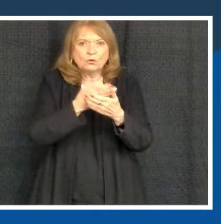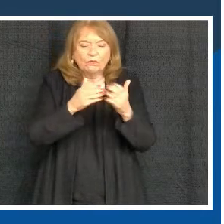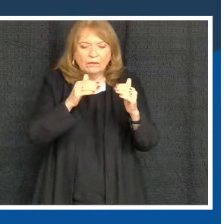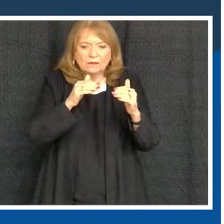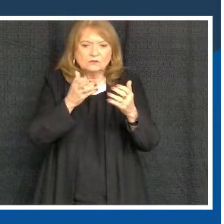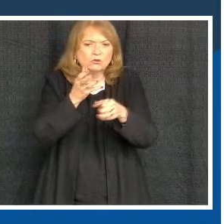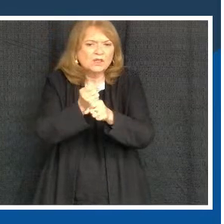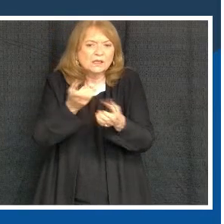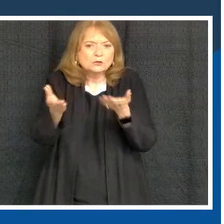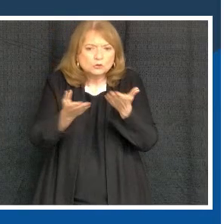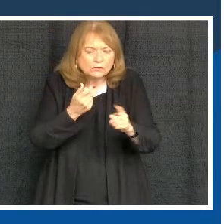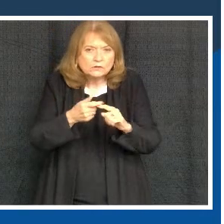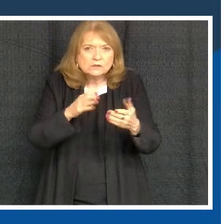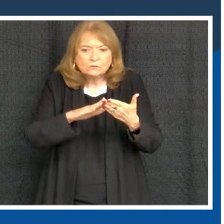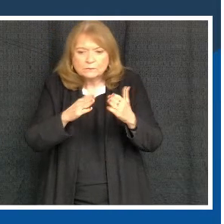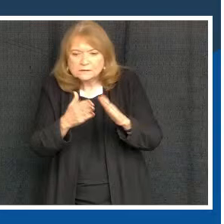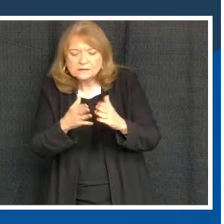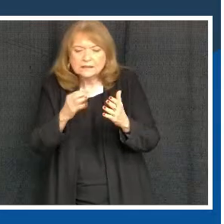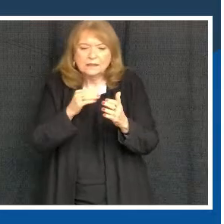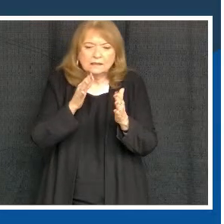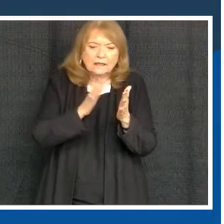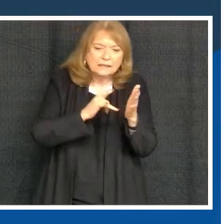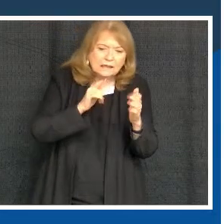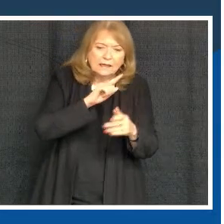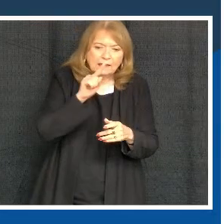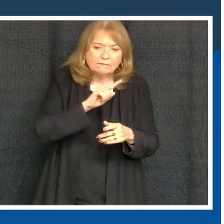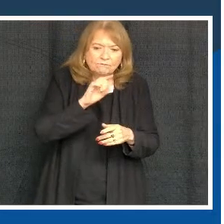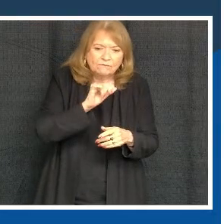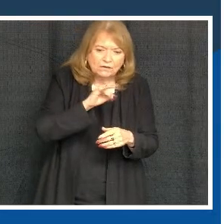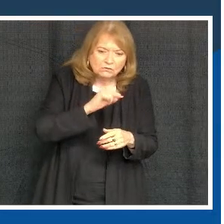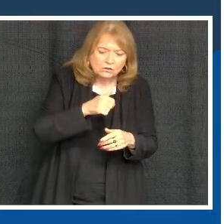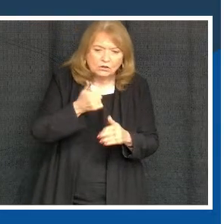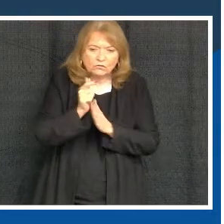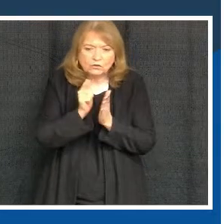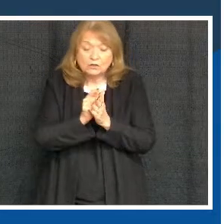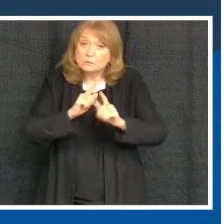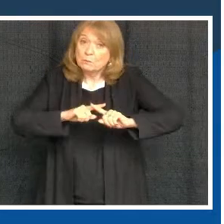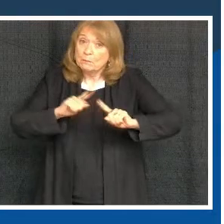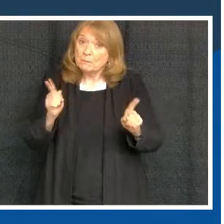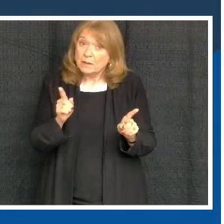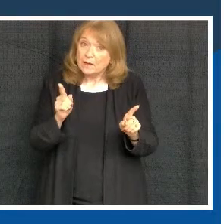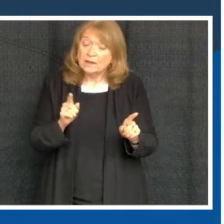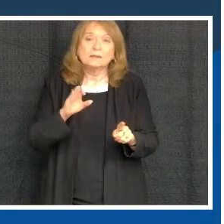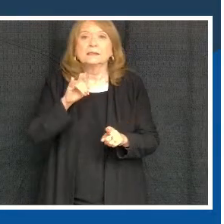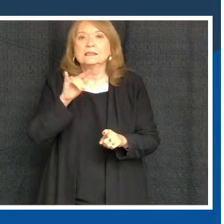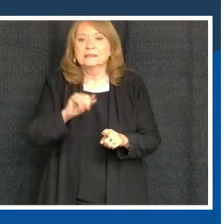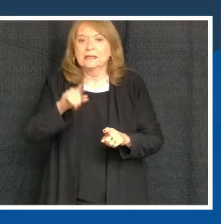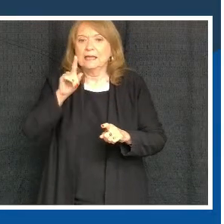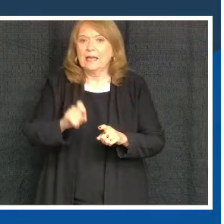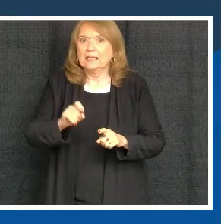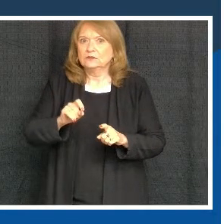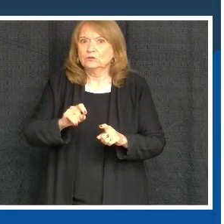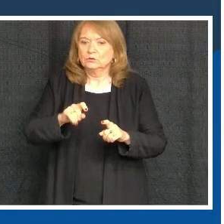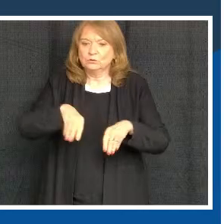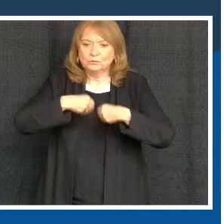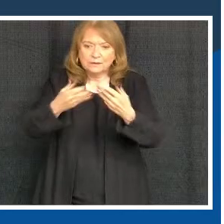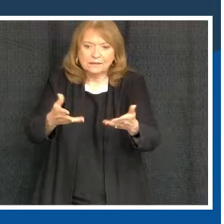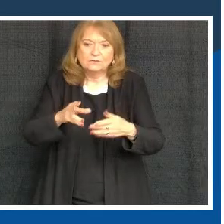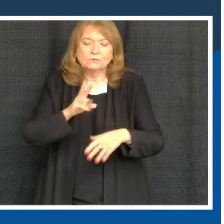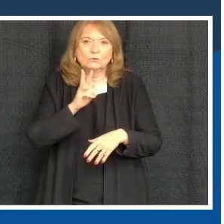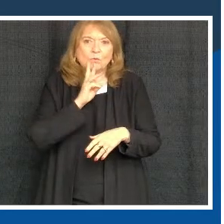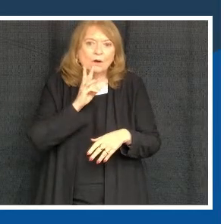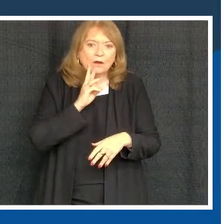the city, and they can already take advantage of the zoning and other laws. However, the city has to extend water and sewer and other